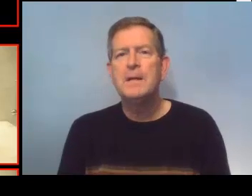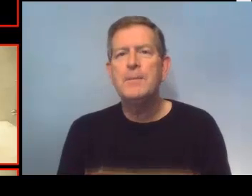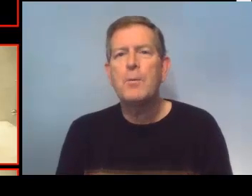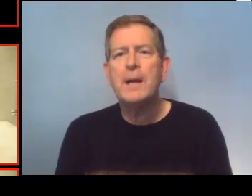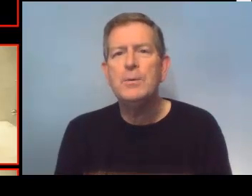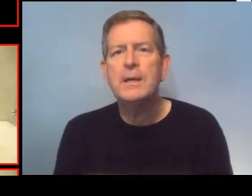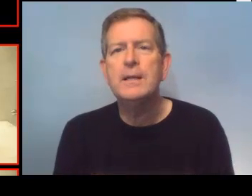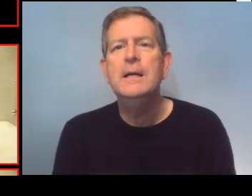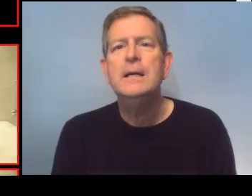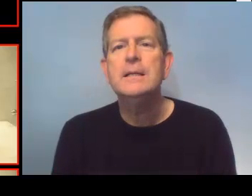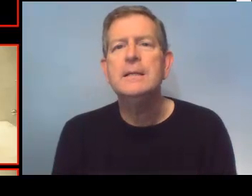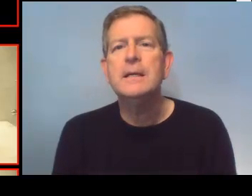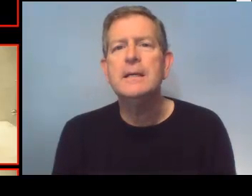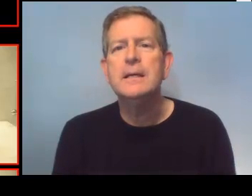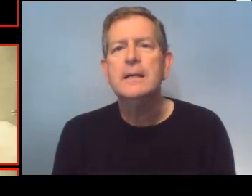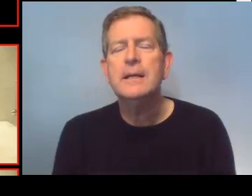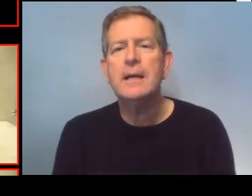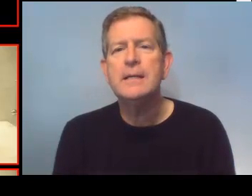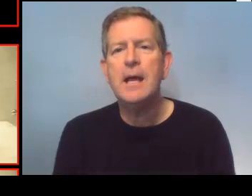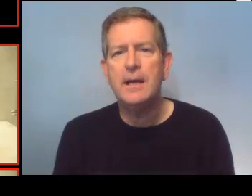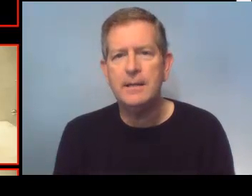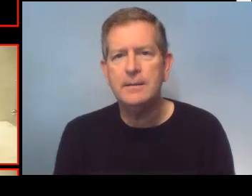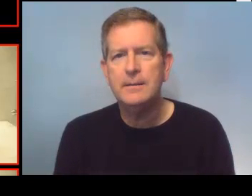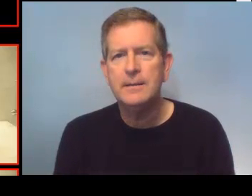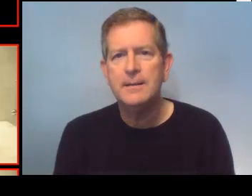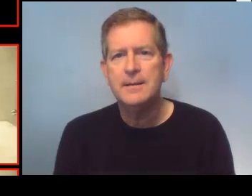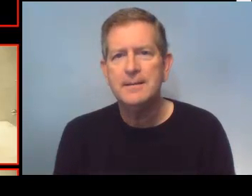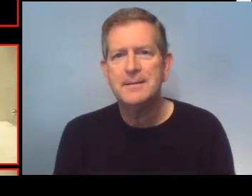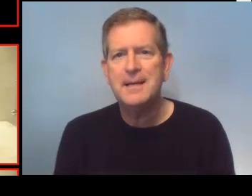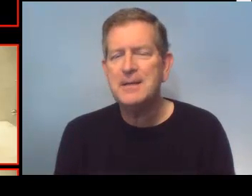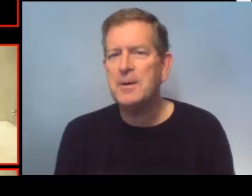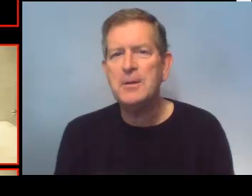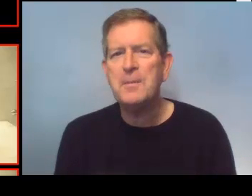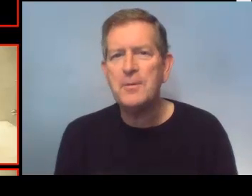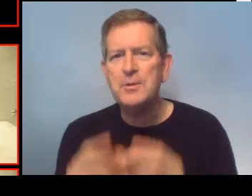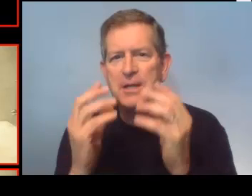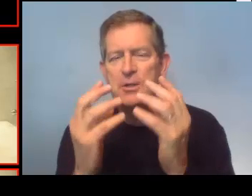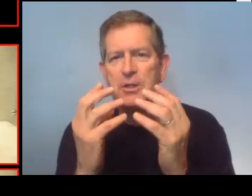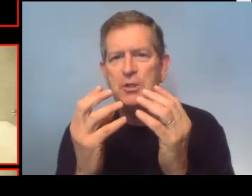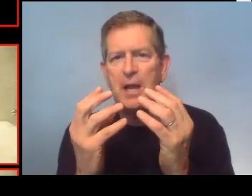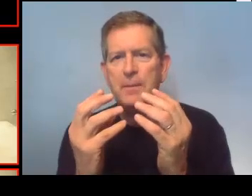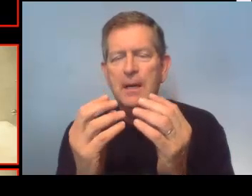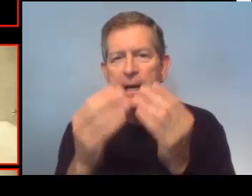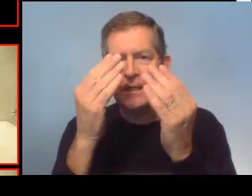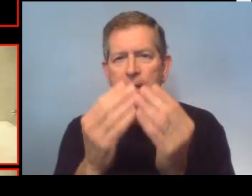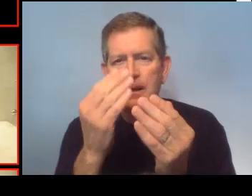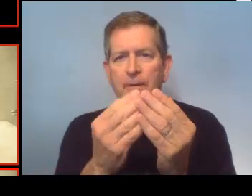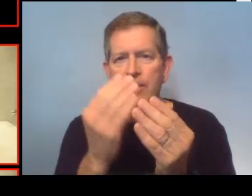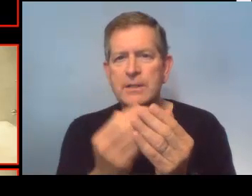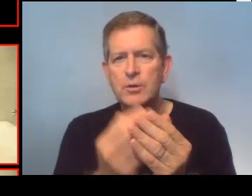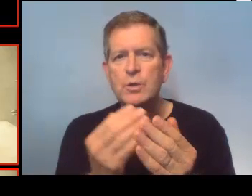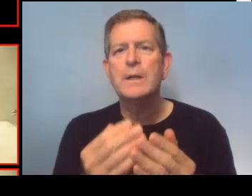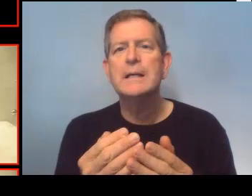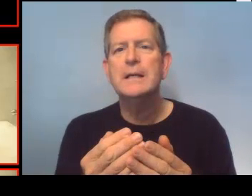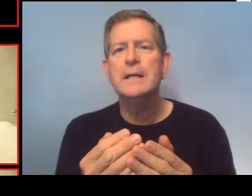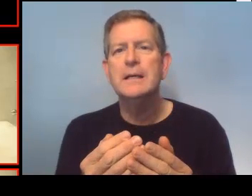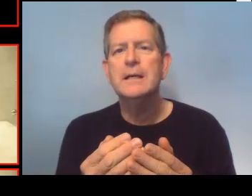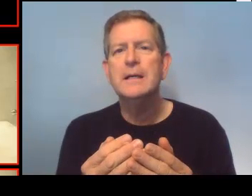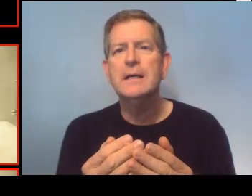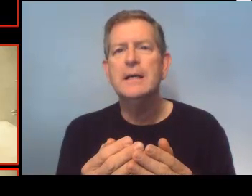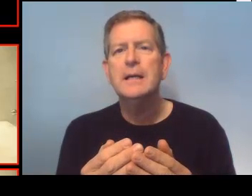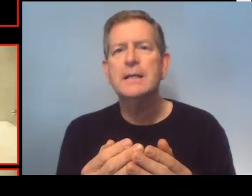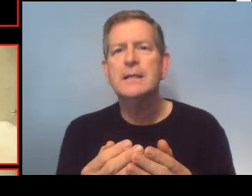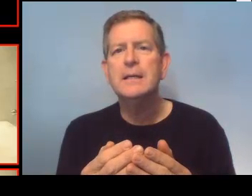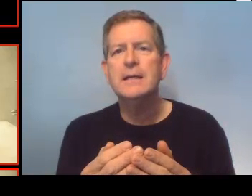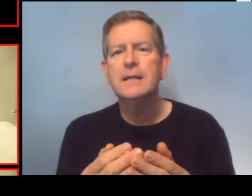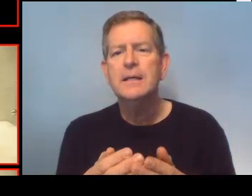lately, let me remind you again, des, not day. Okay, don't let your mouth change its shape. And cut that vowel sound short. Des